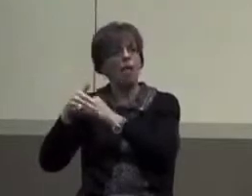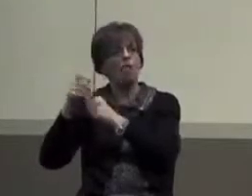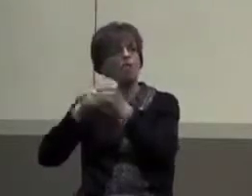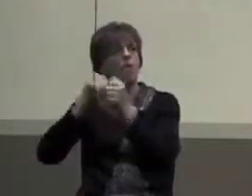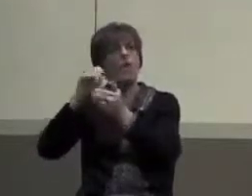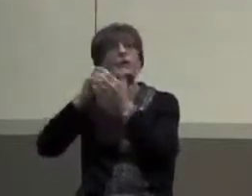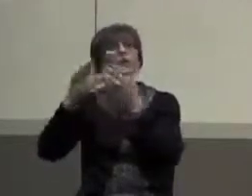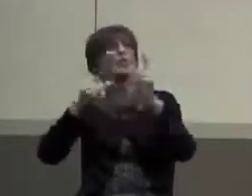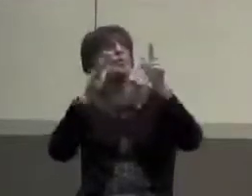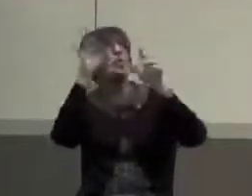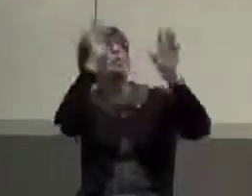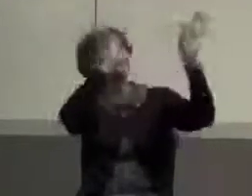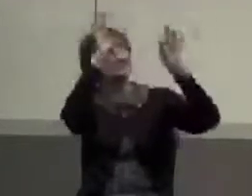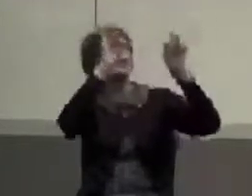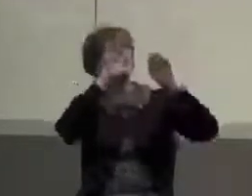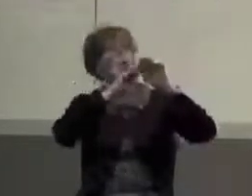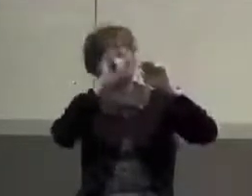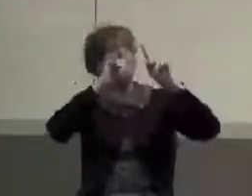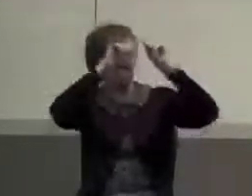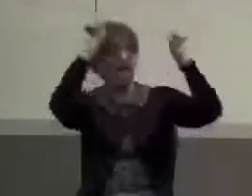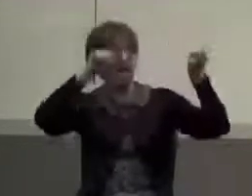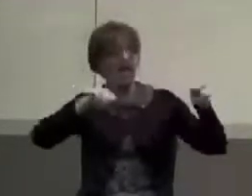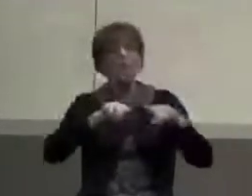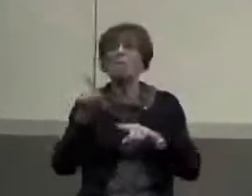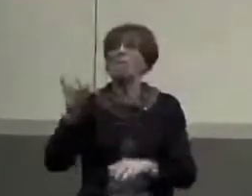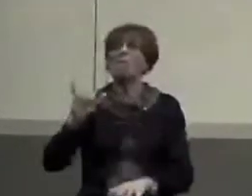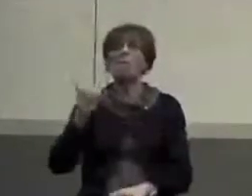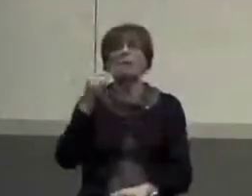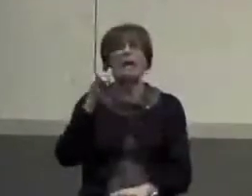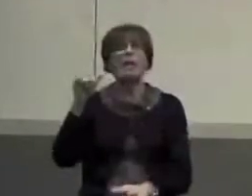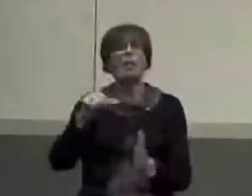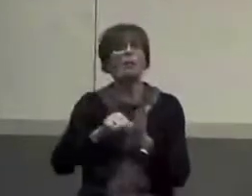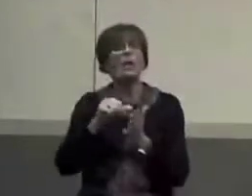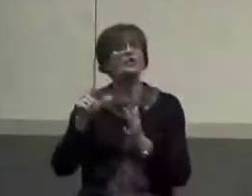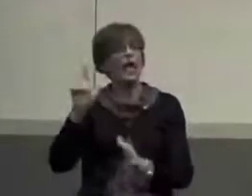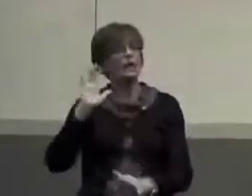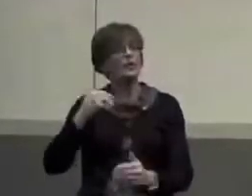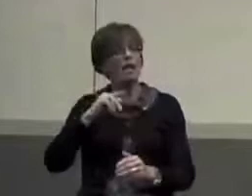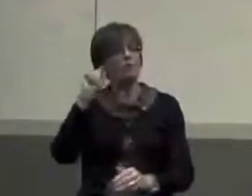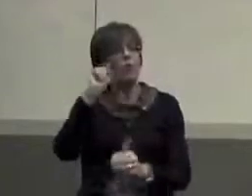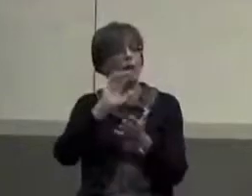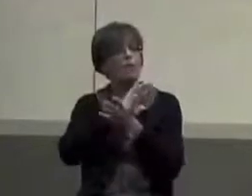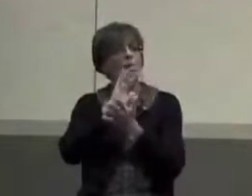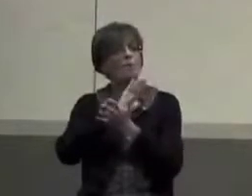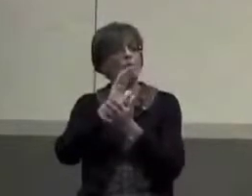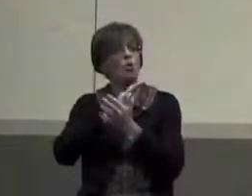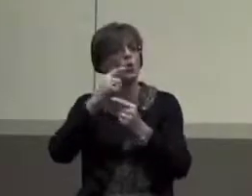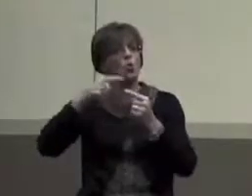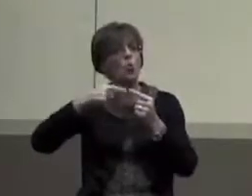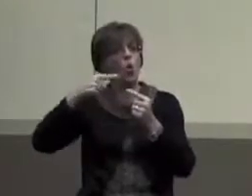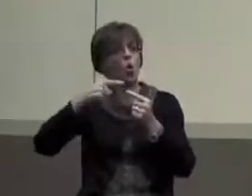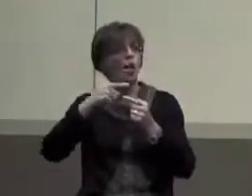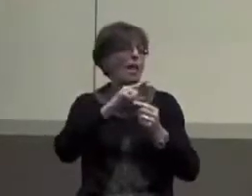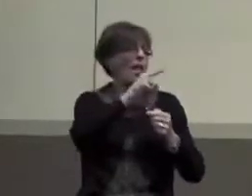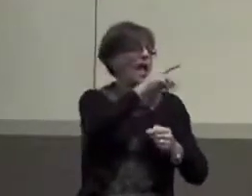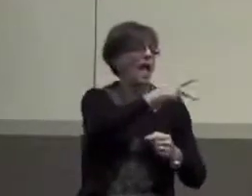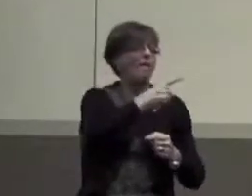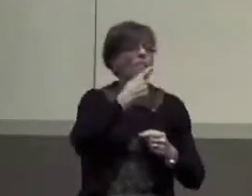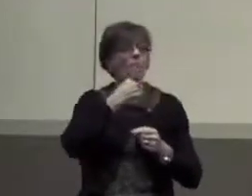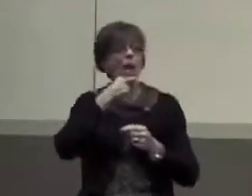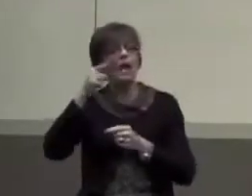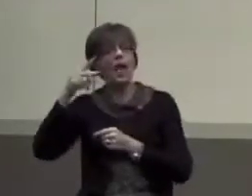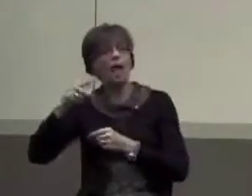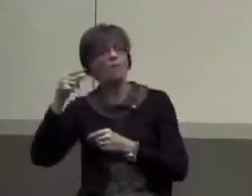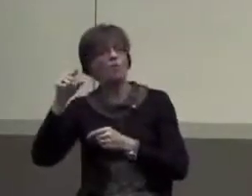great. I haven't seen the yellow pages. I used to have a toilet paper roll that had half red and half green, and if the students